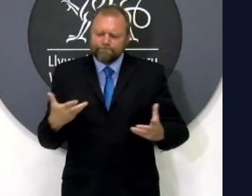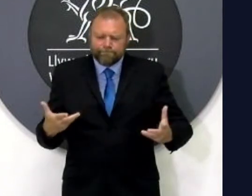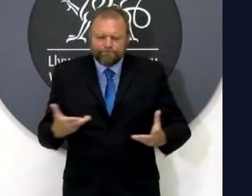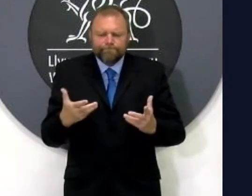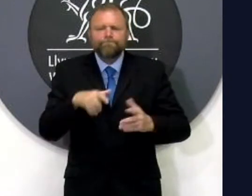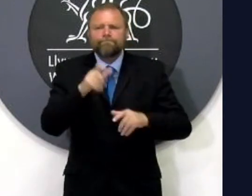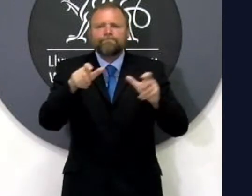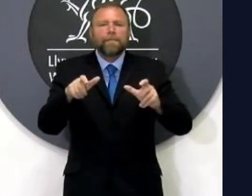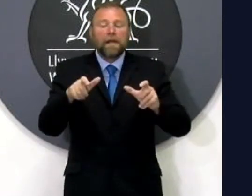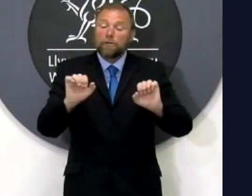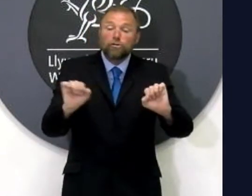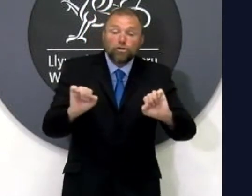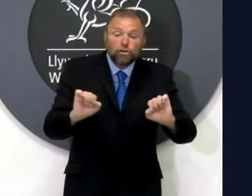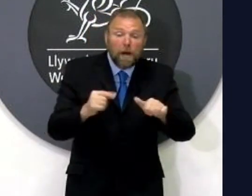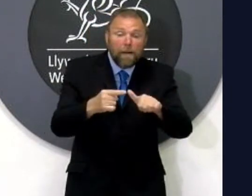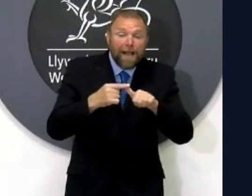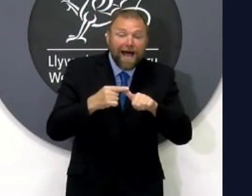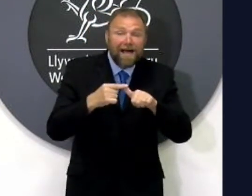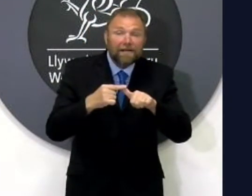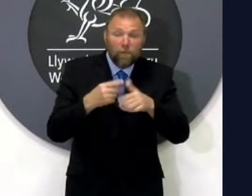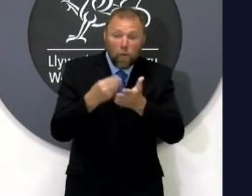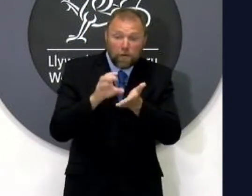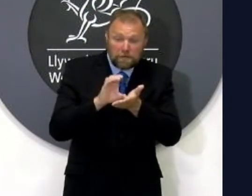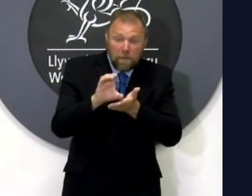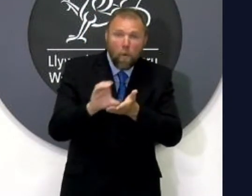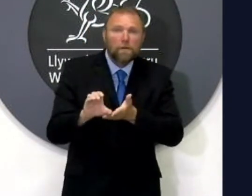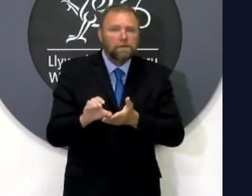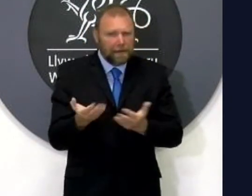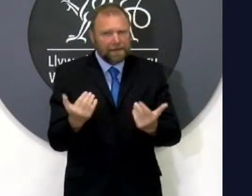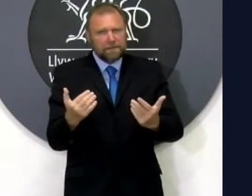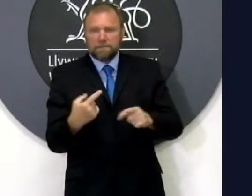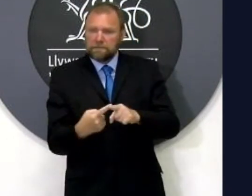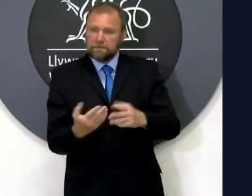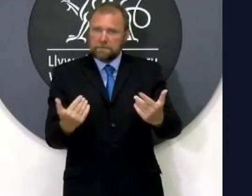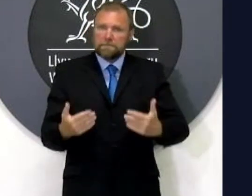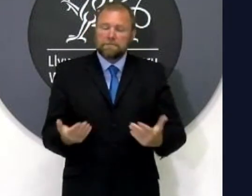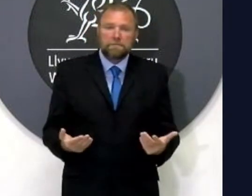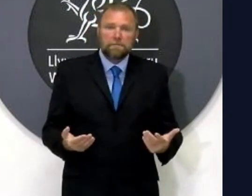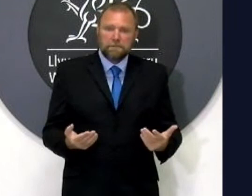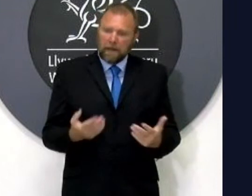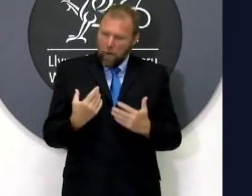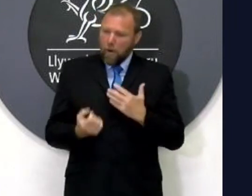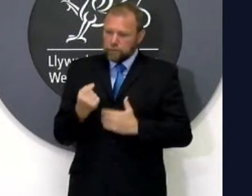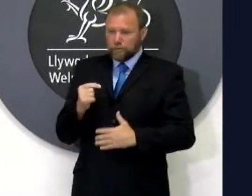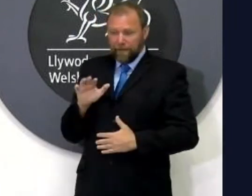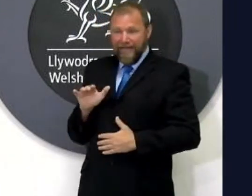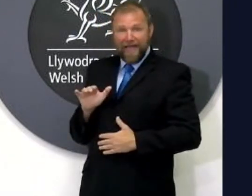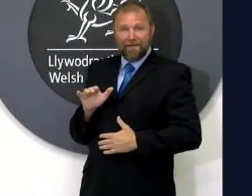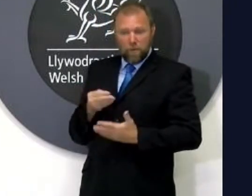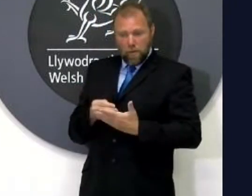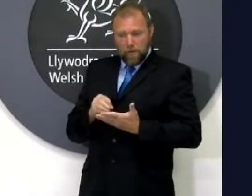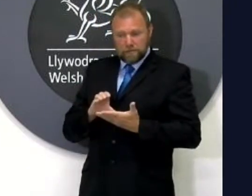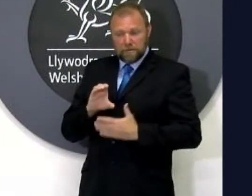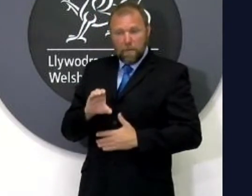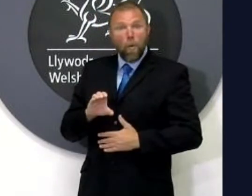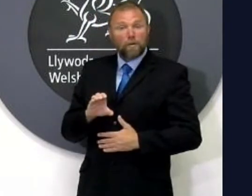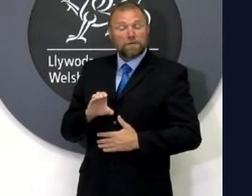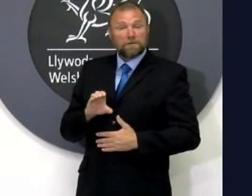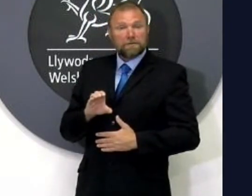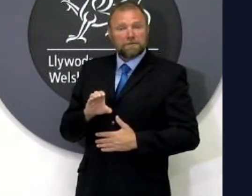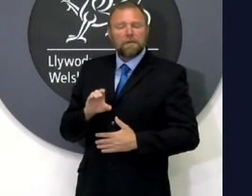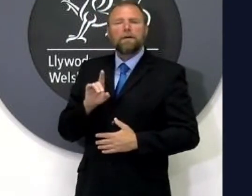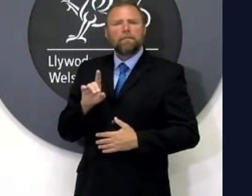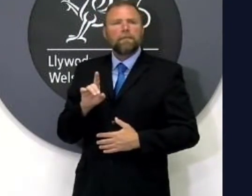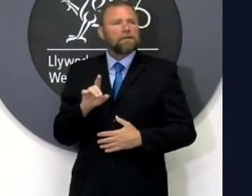that support to get their skates on, that there are opportunities there for them to get support. But as we say, we've only